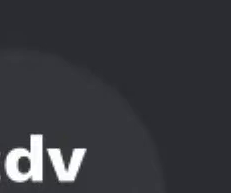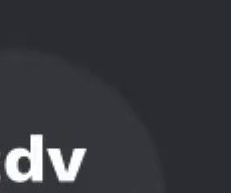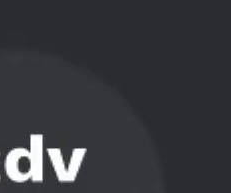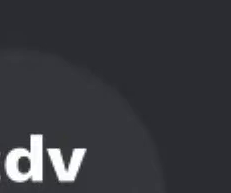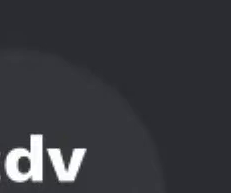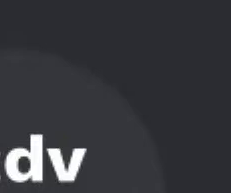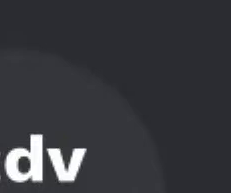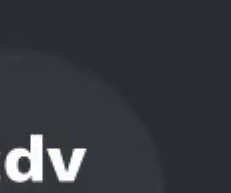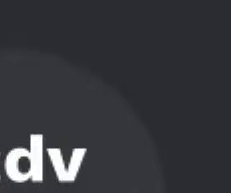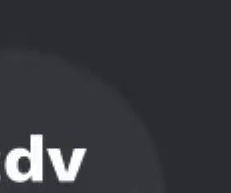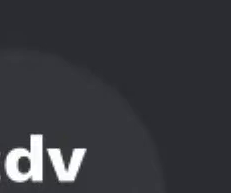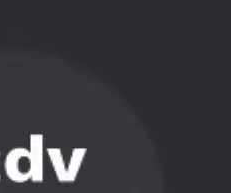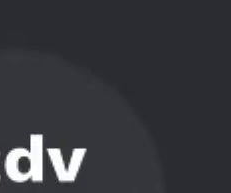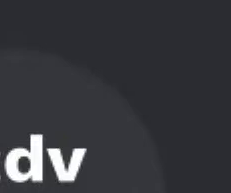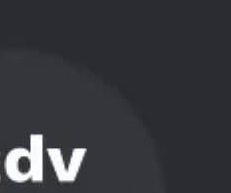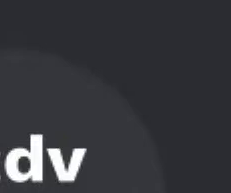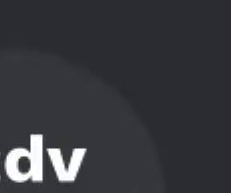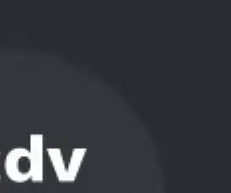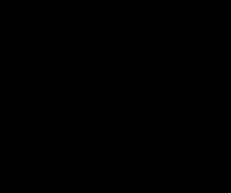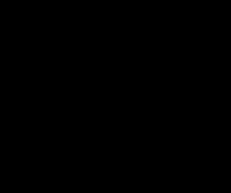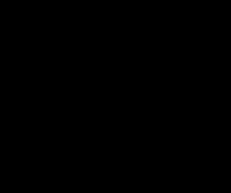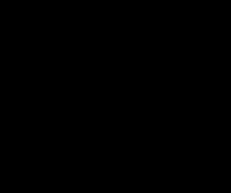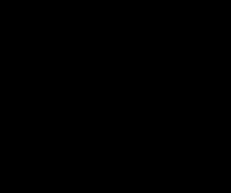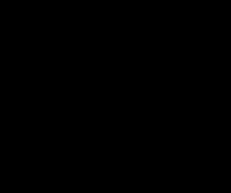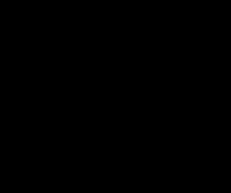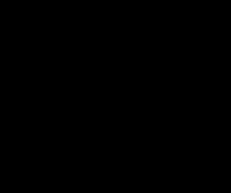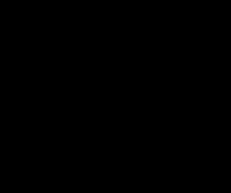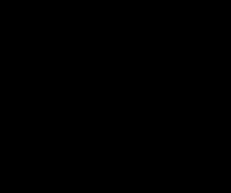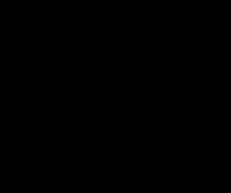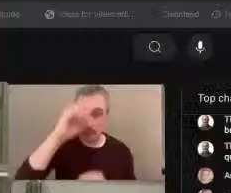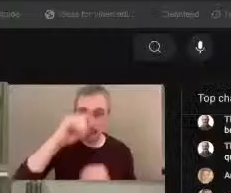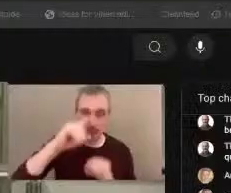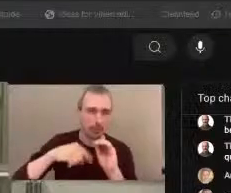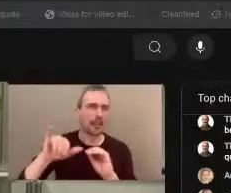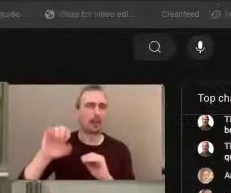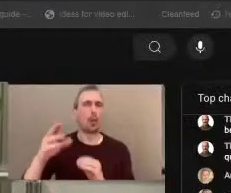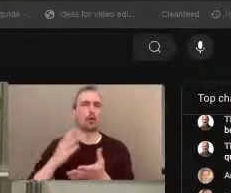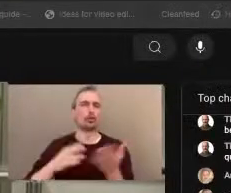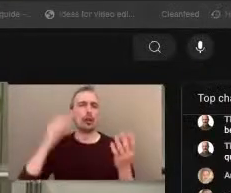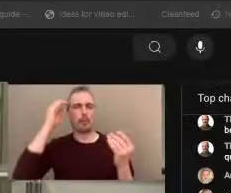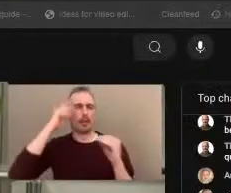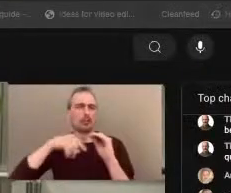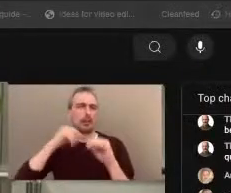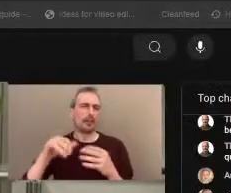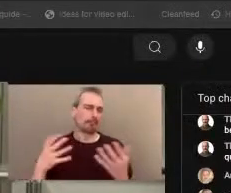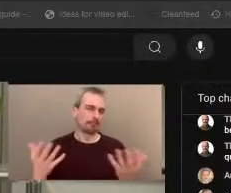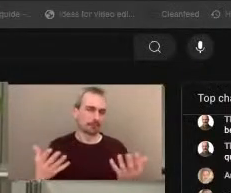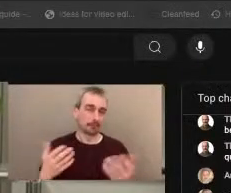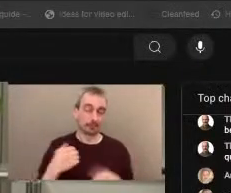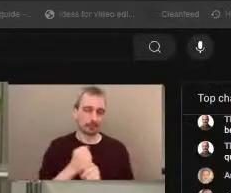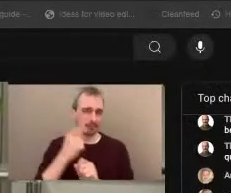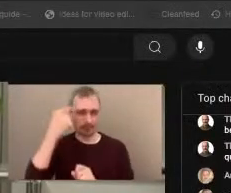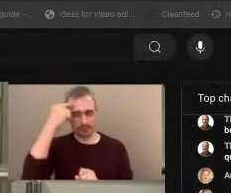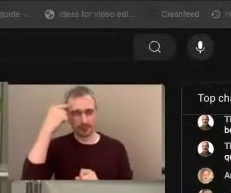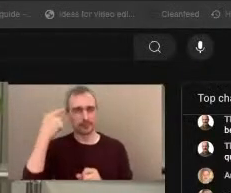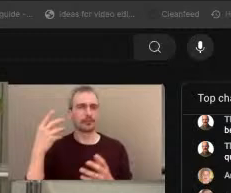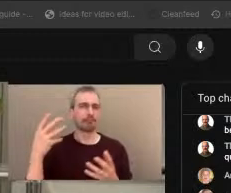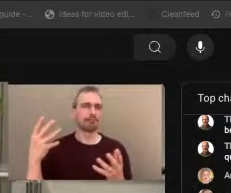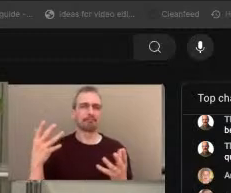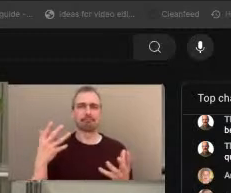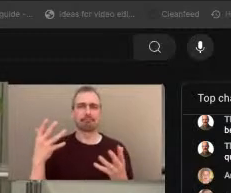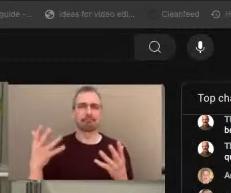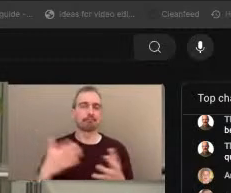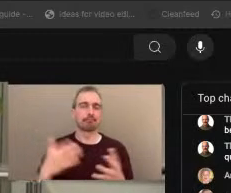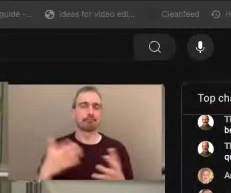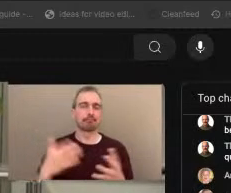A11yNYC Meetup. We are experiencing. The video thumbnails are I don't know, minimized to I think optimize the day for is video coming sharing. where, We are